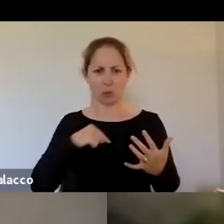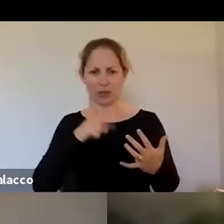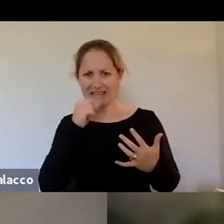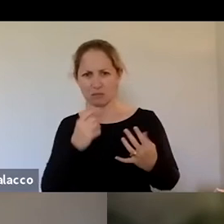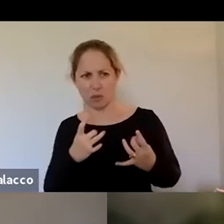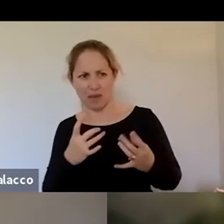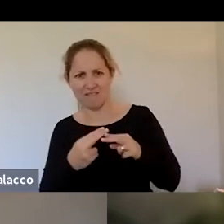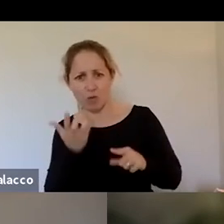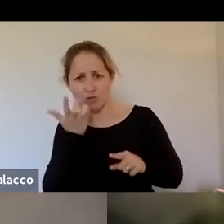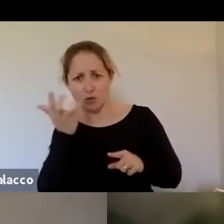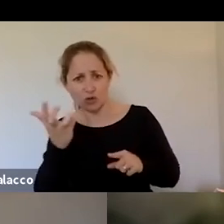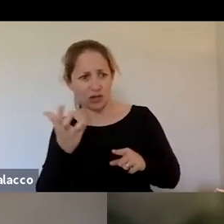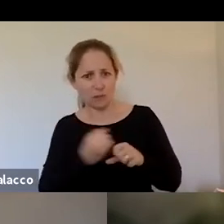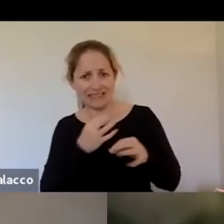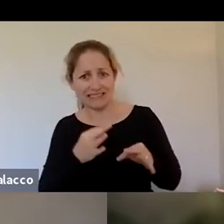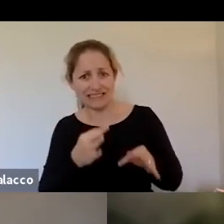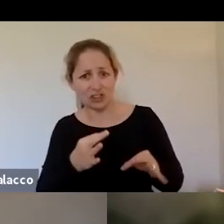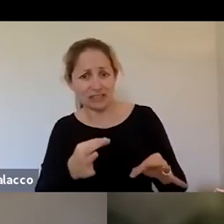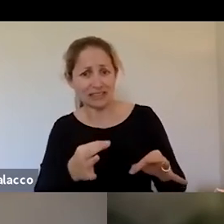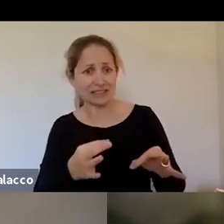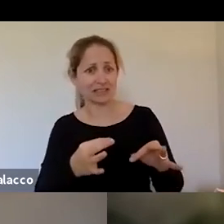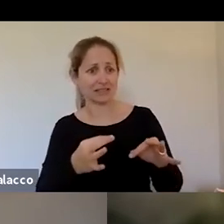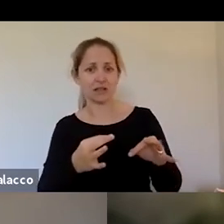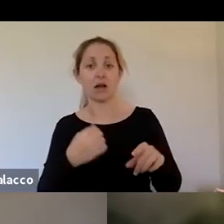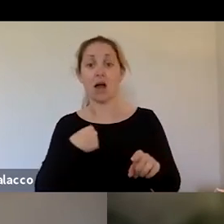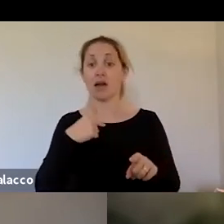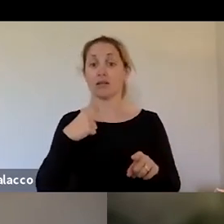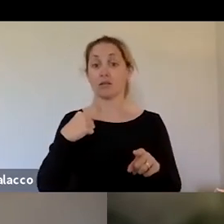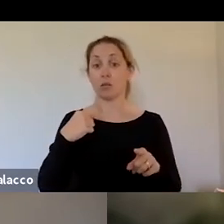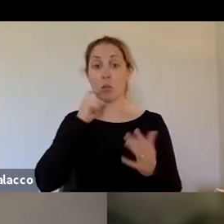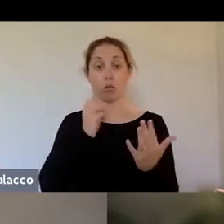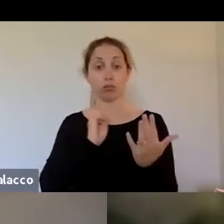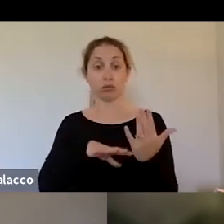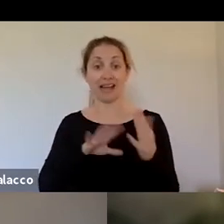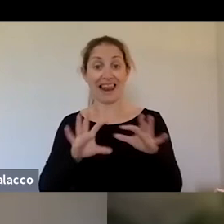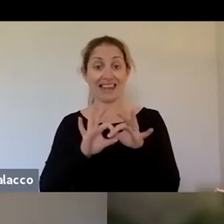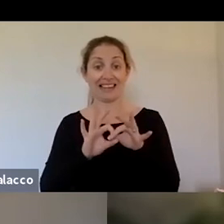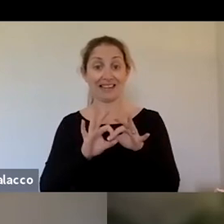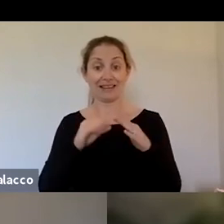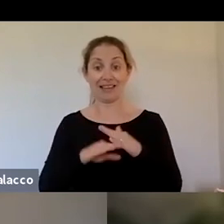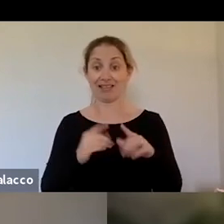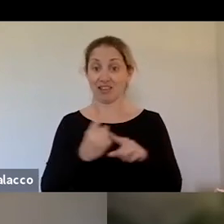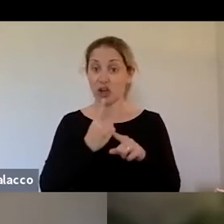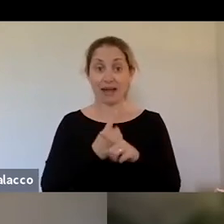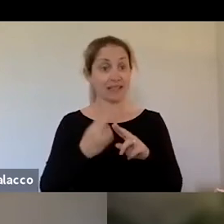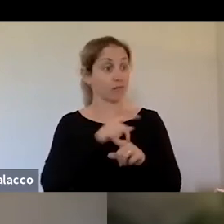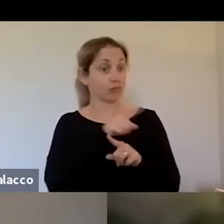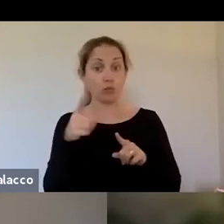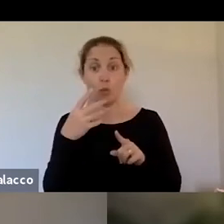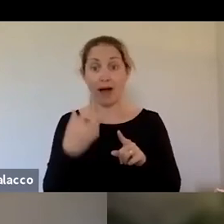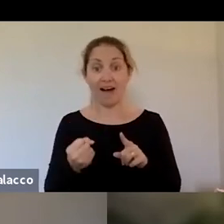being applied in practice. And Bianca can pop a link in the chat to that if you have something to share. We're giving